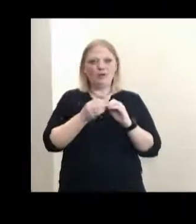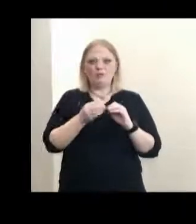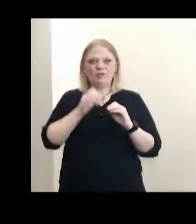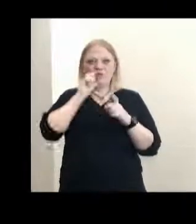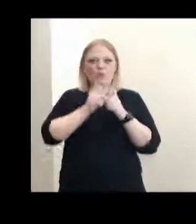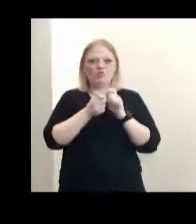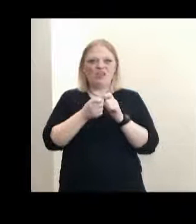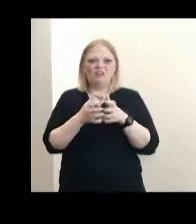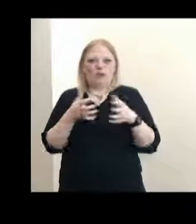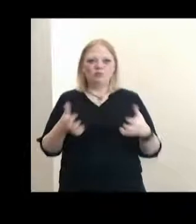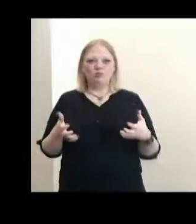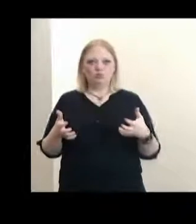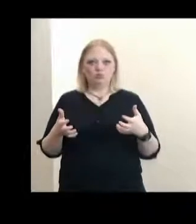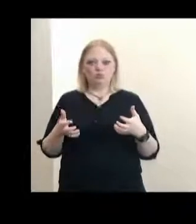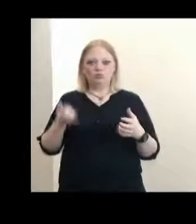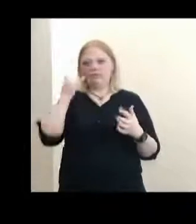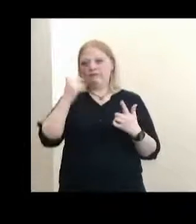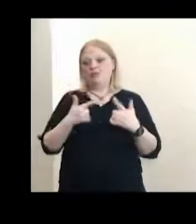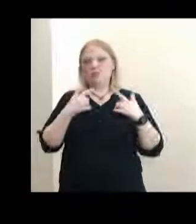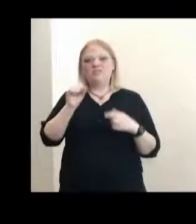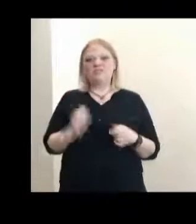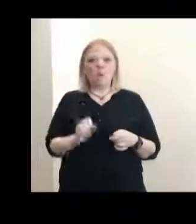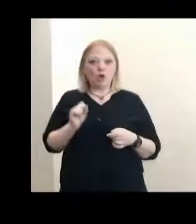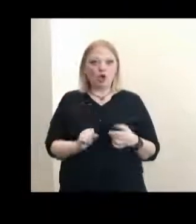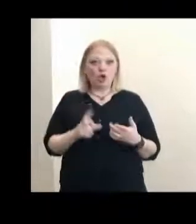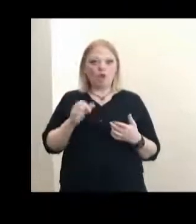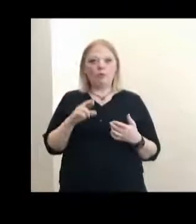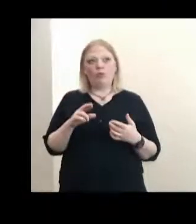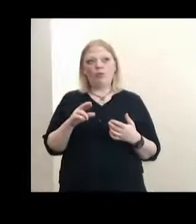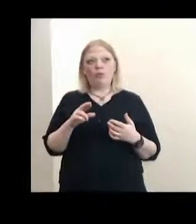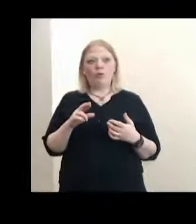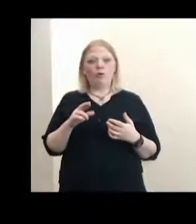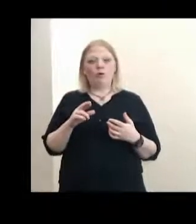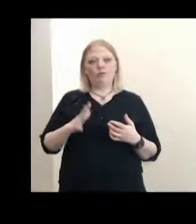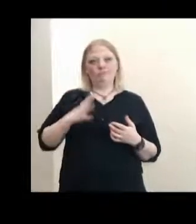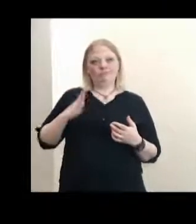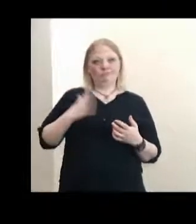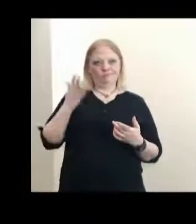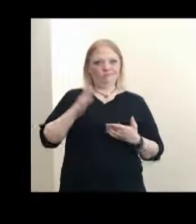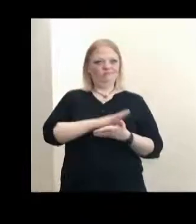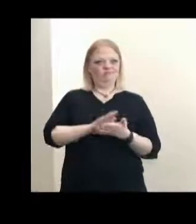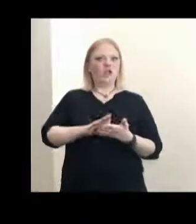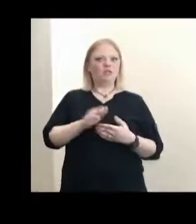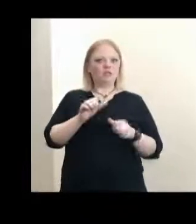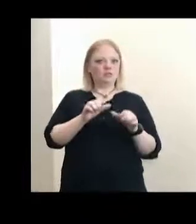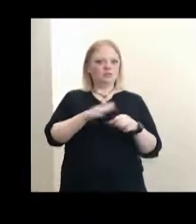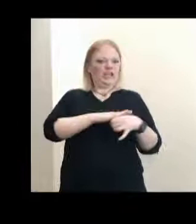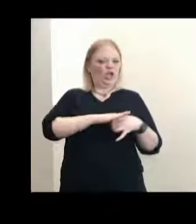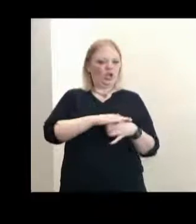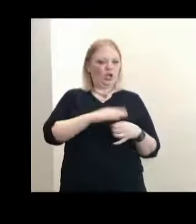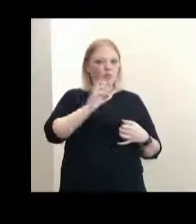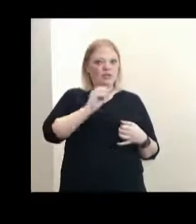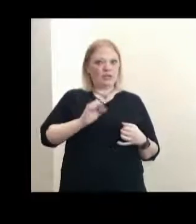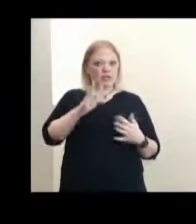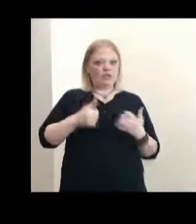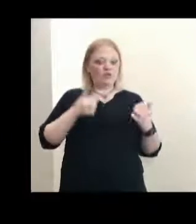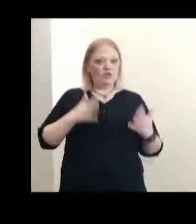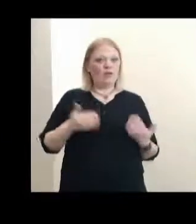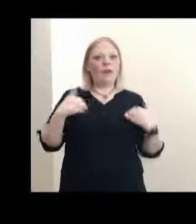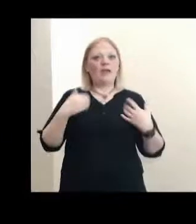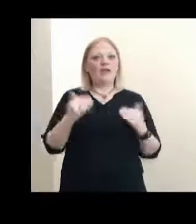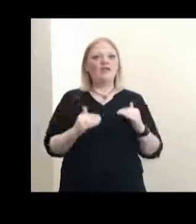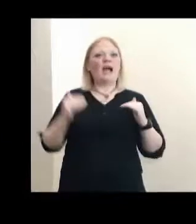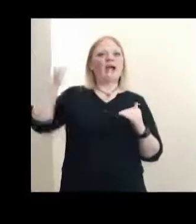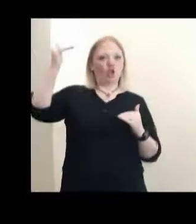changing much with regards to if you live in a suburb or an affluent area, you probably, as a percentage of your residents, have a much higher percentage